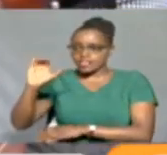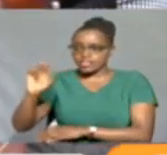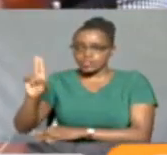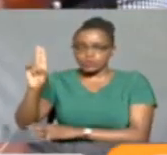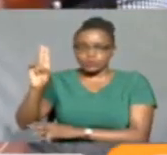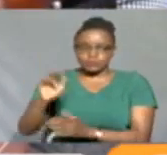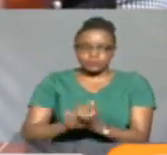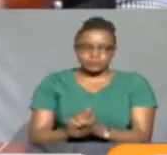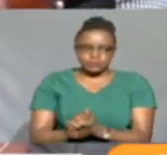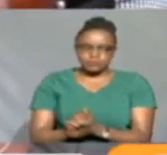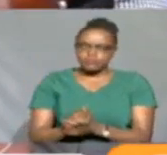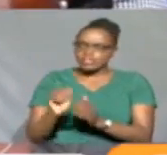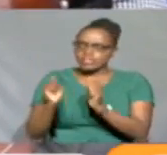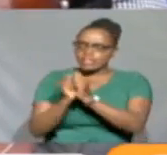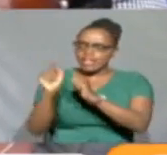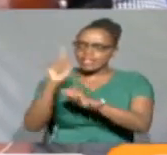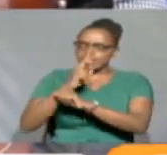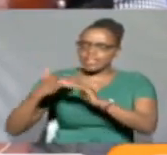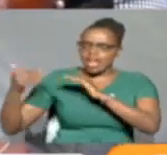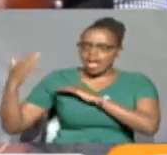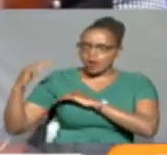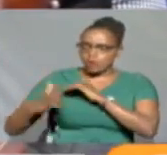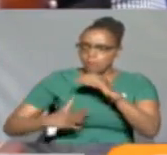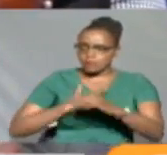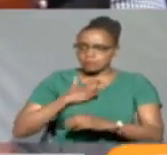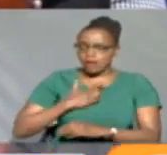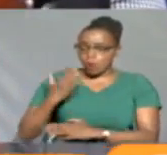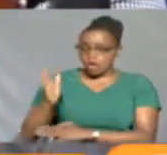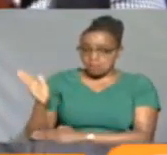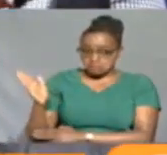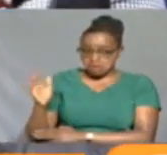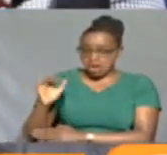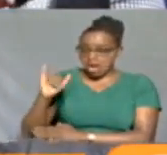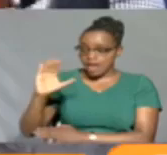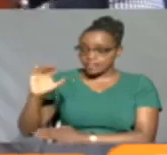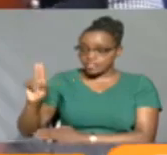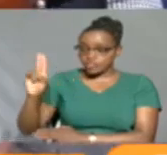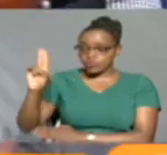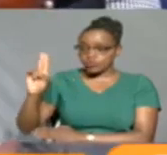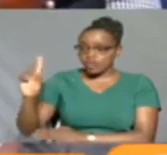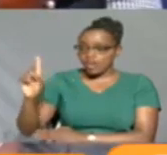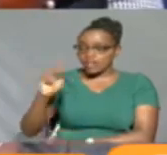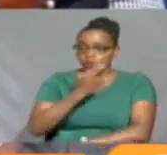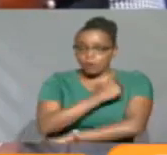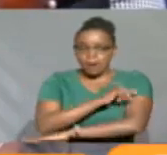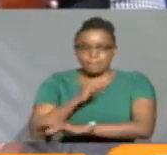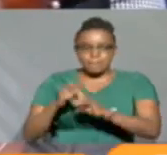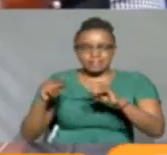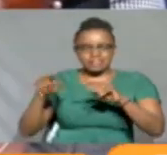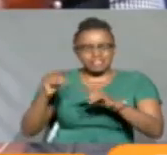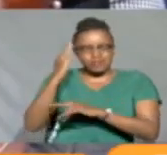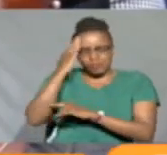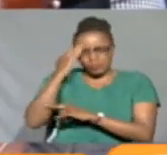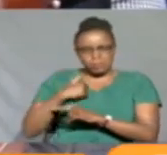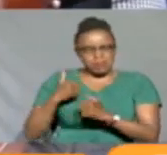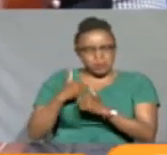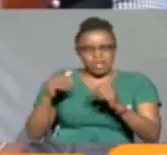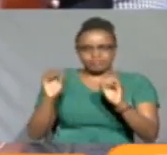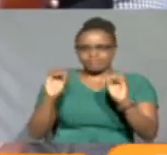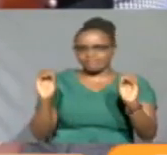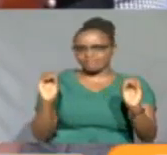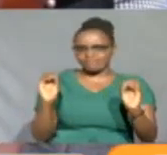unit. Siku kumi iliyopita nilitembelea yeye hapa katika ICU, lakini hakuweza kunitambua